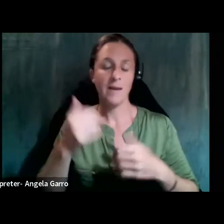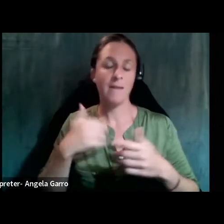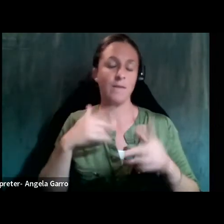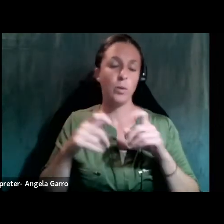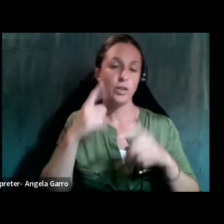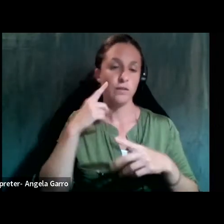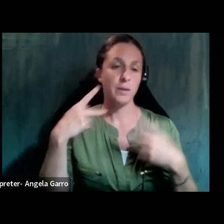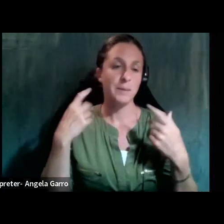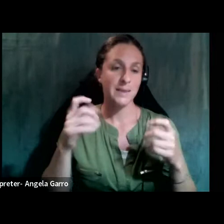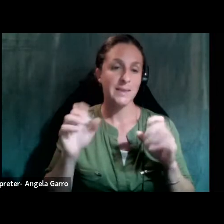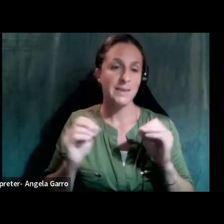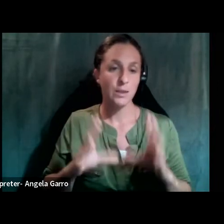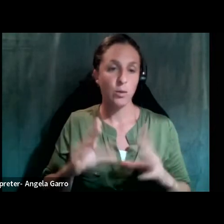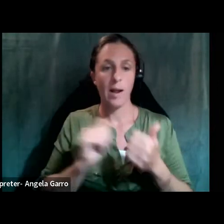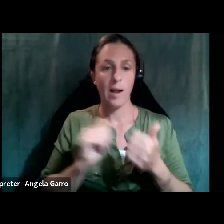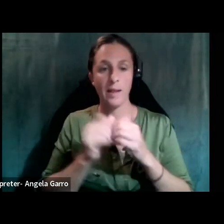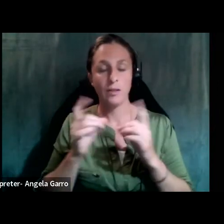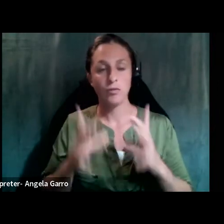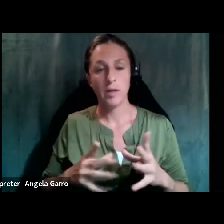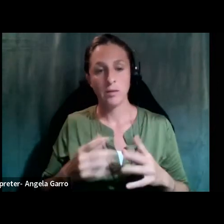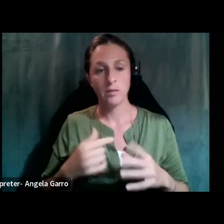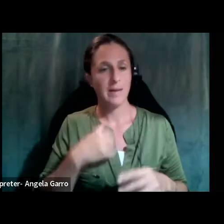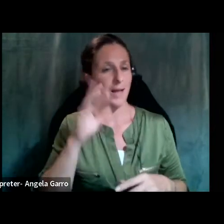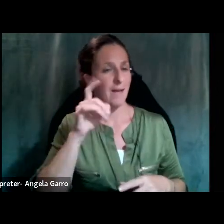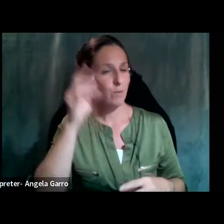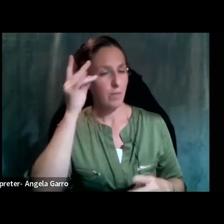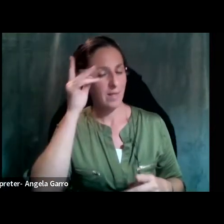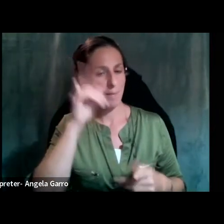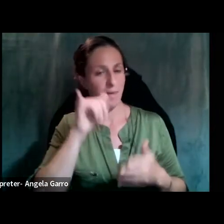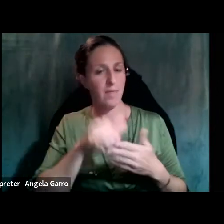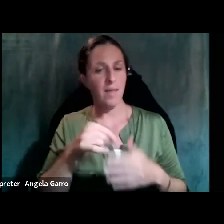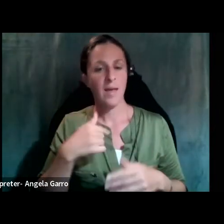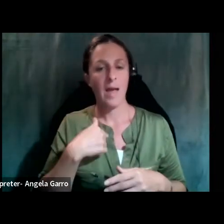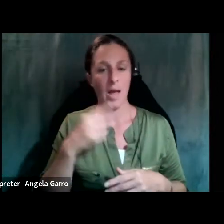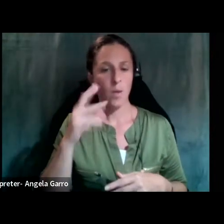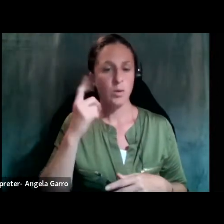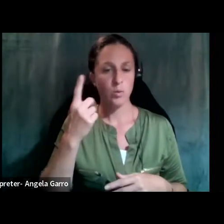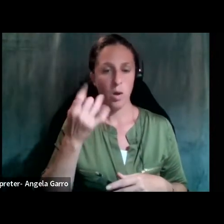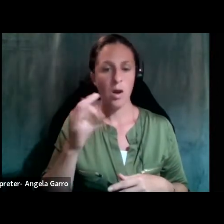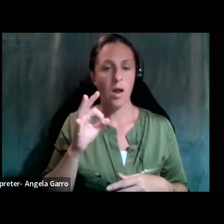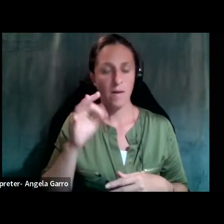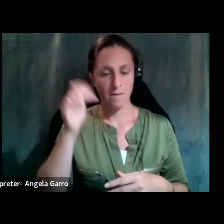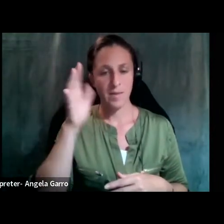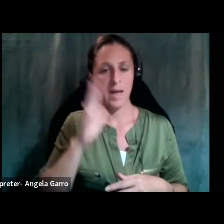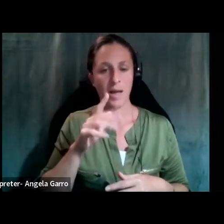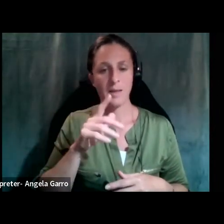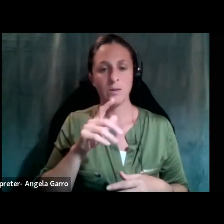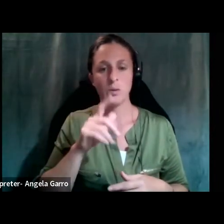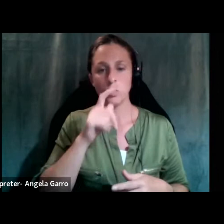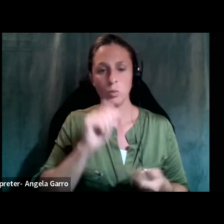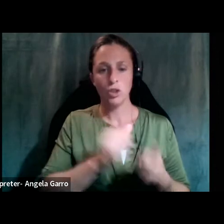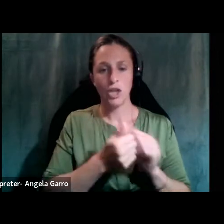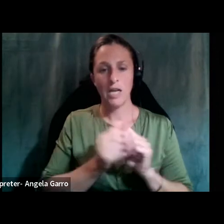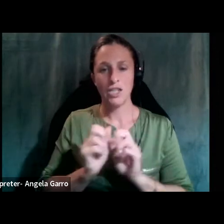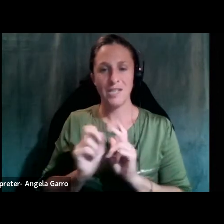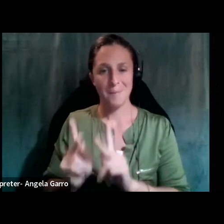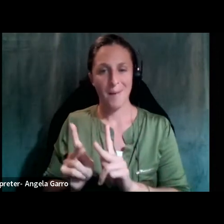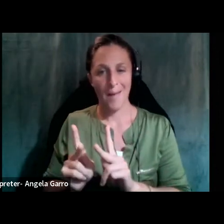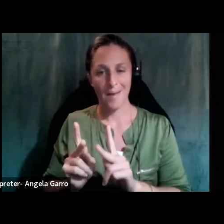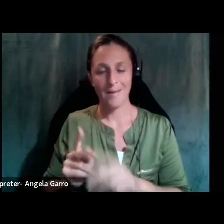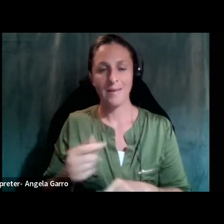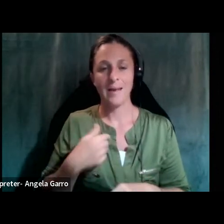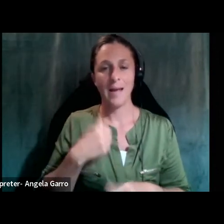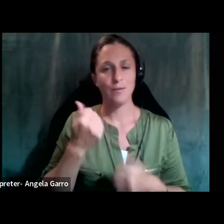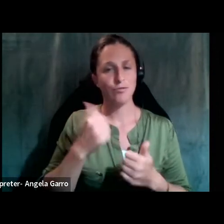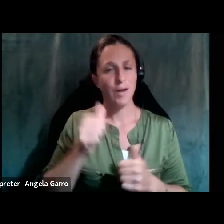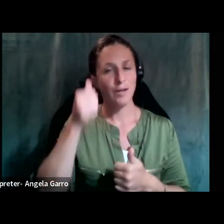Yes, definitely. I'm gonna have to think about this because I was one of the guys that changed that back, and I'm trying to remember